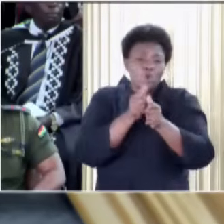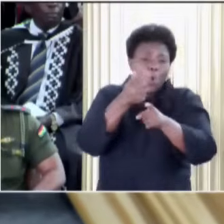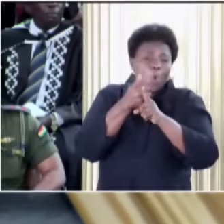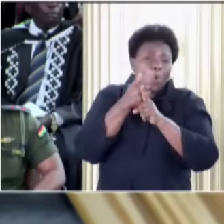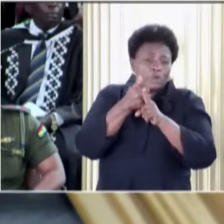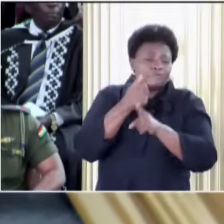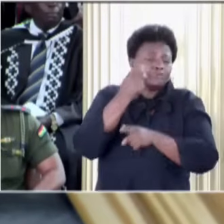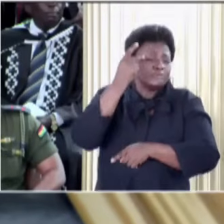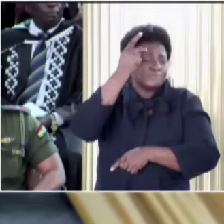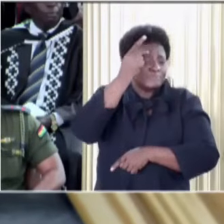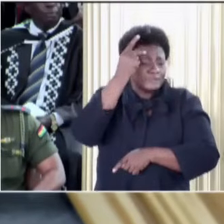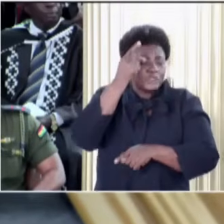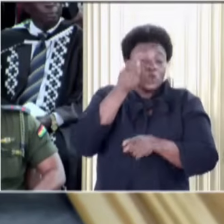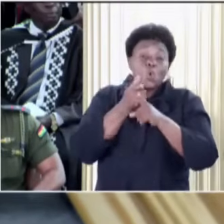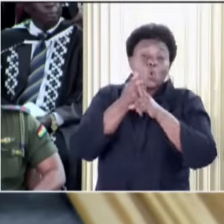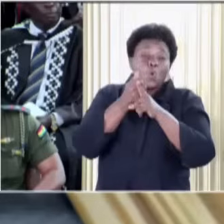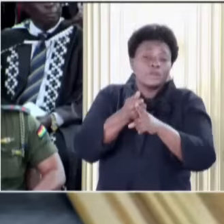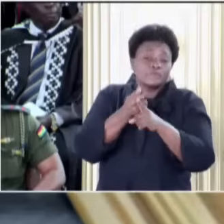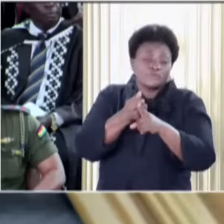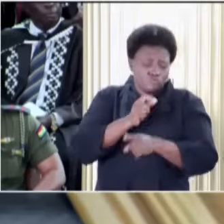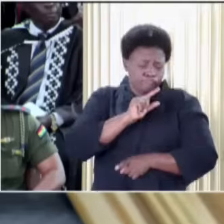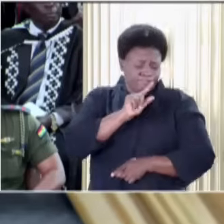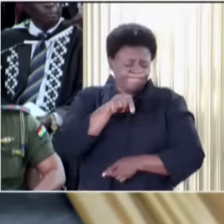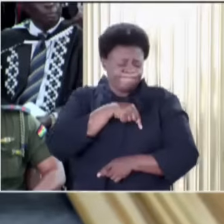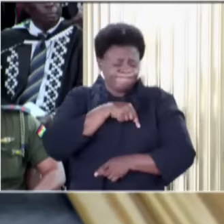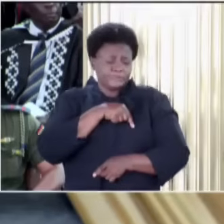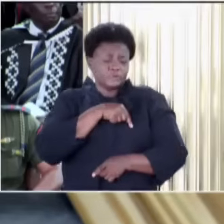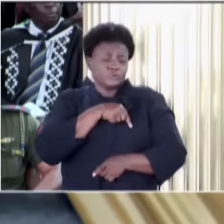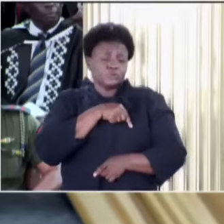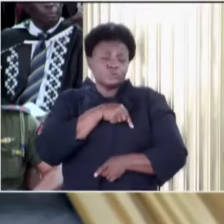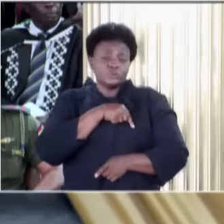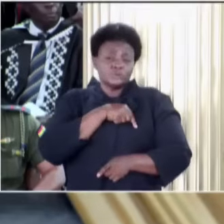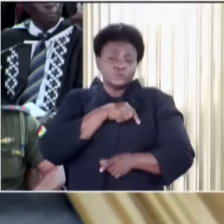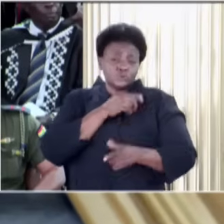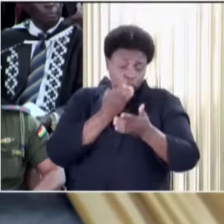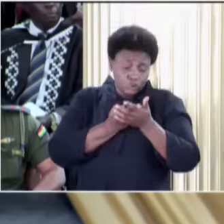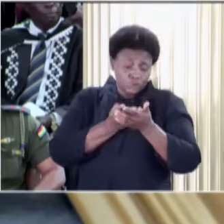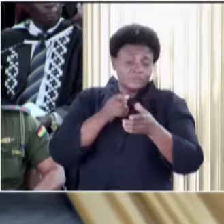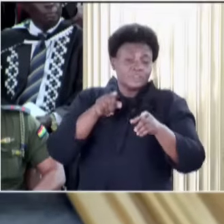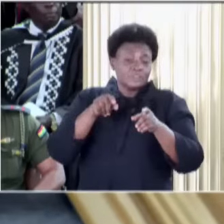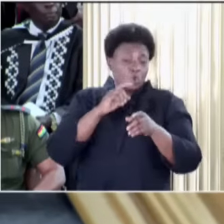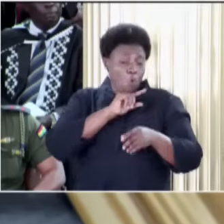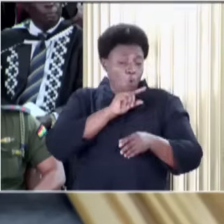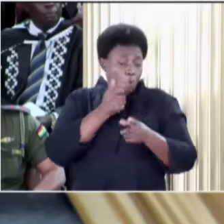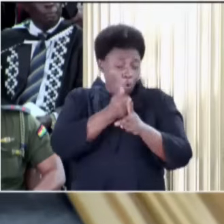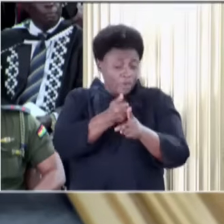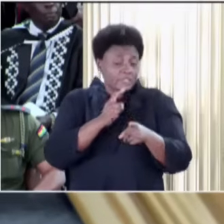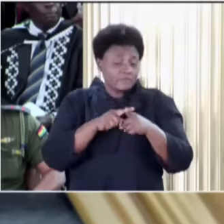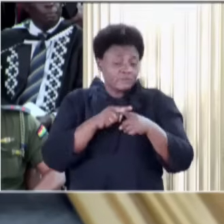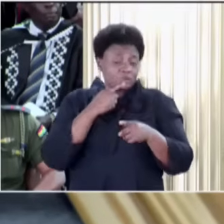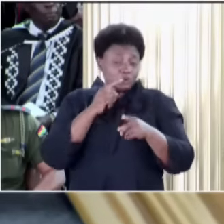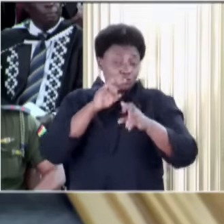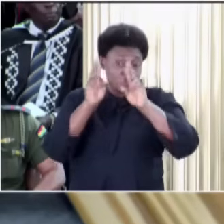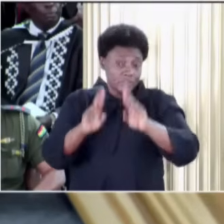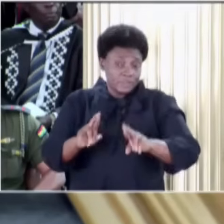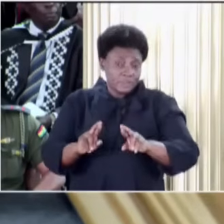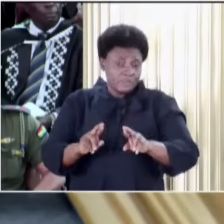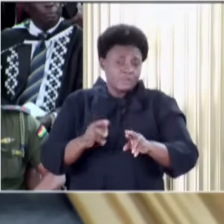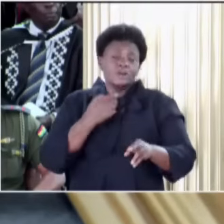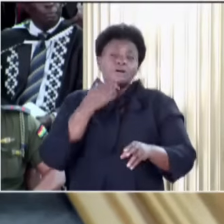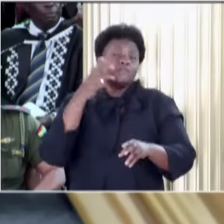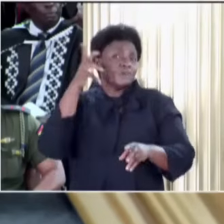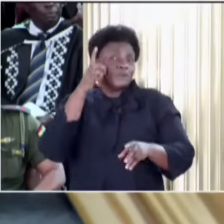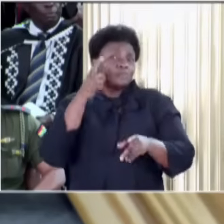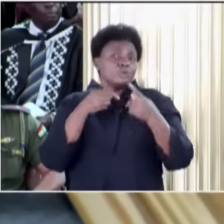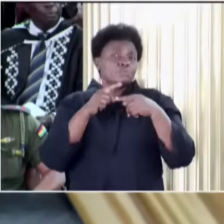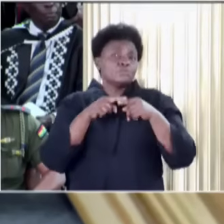purpose, ownership of equality and quality, and ownership of the outcome. Have you ever heard the phrase, where people say, hey, but you